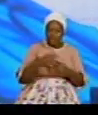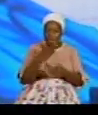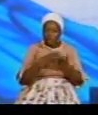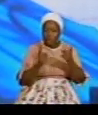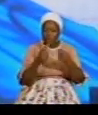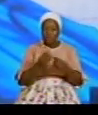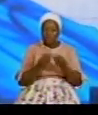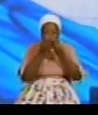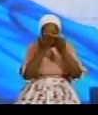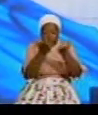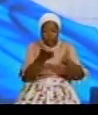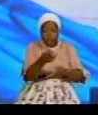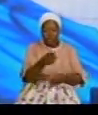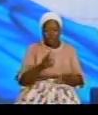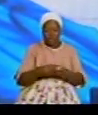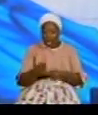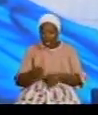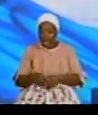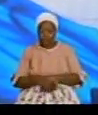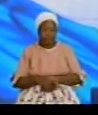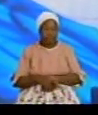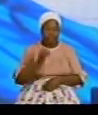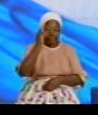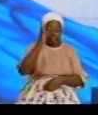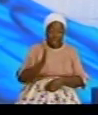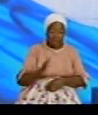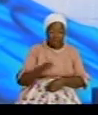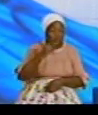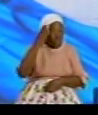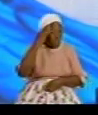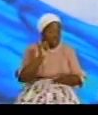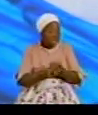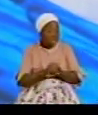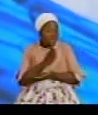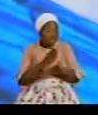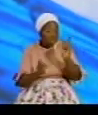you, do you know that people are offended by your